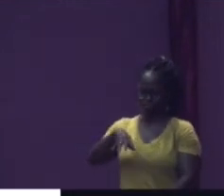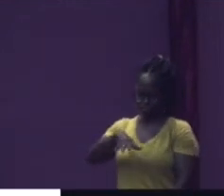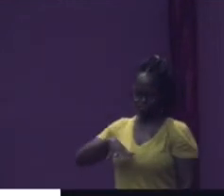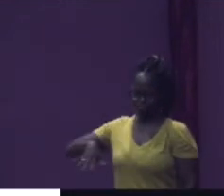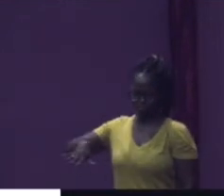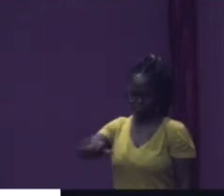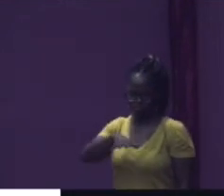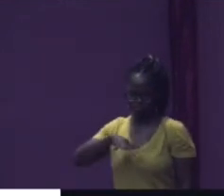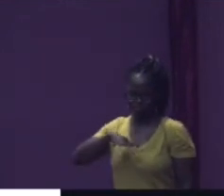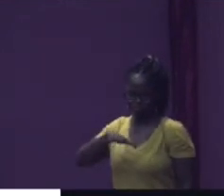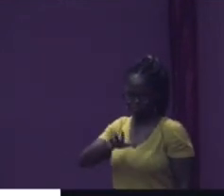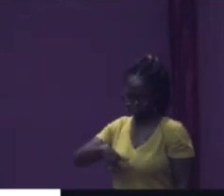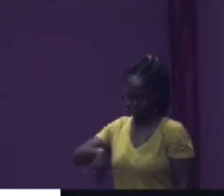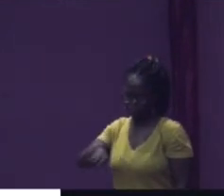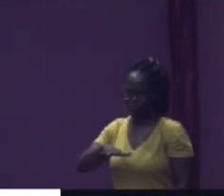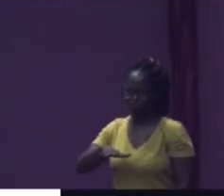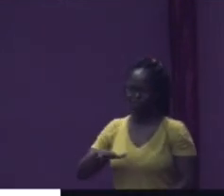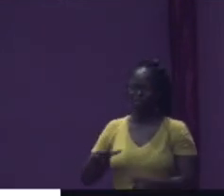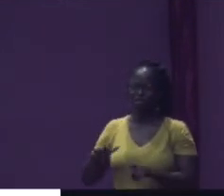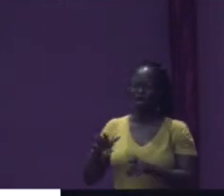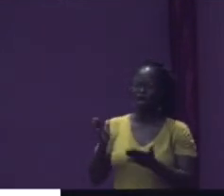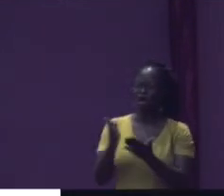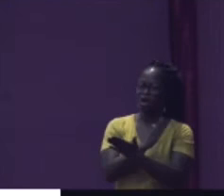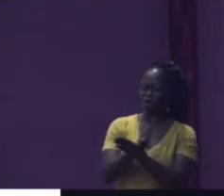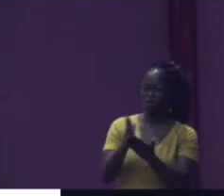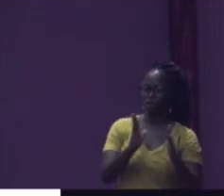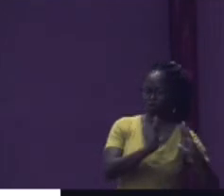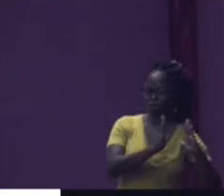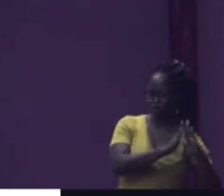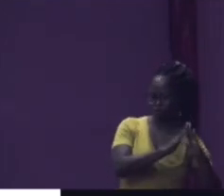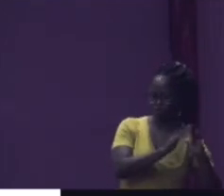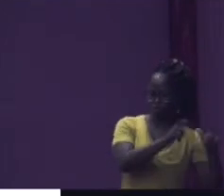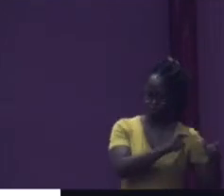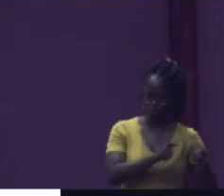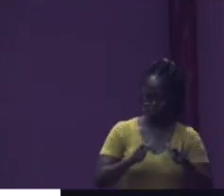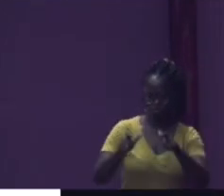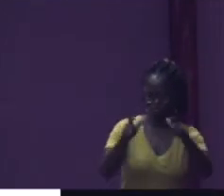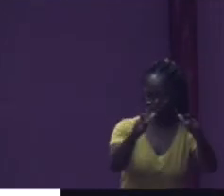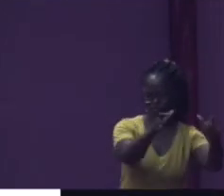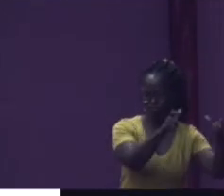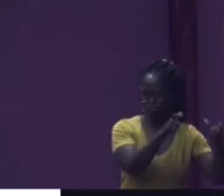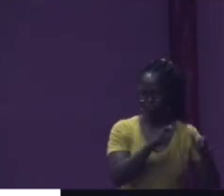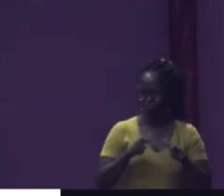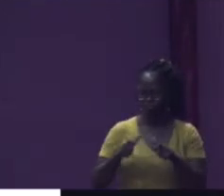The government has some of these, and they are built next to hospitals. So